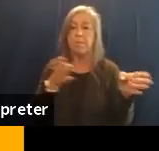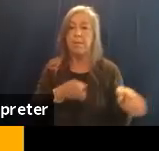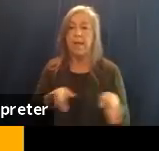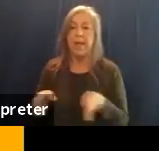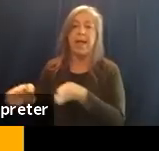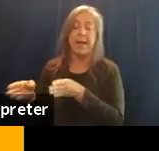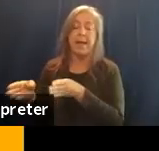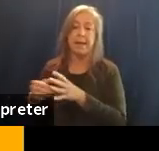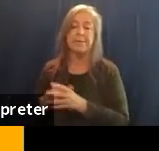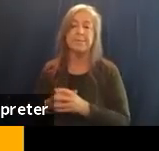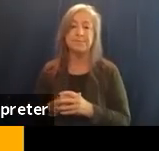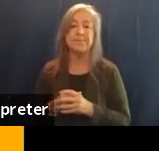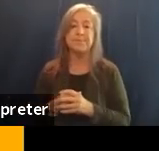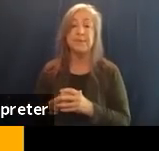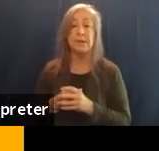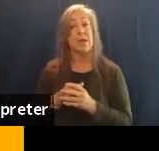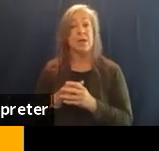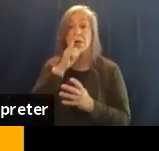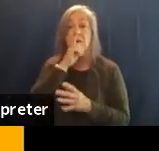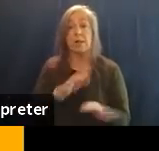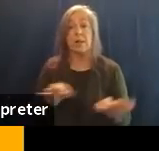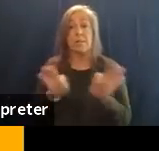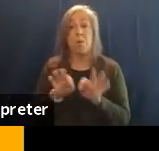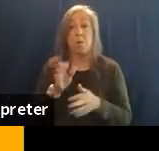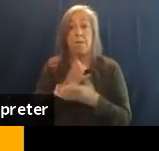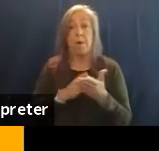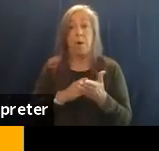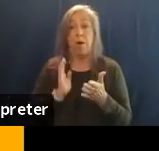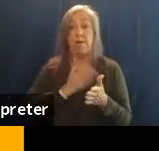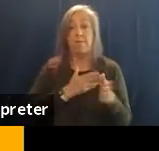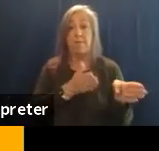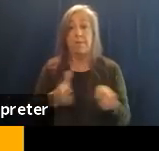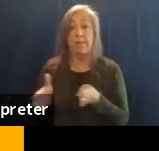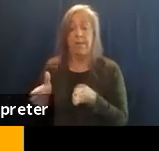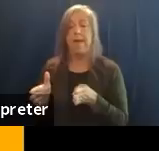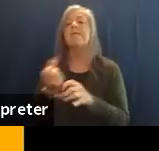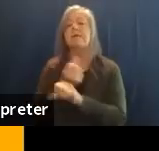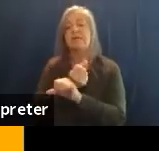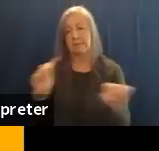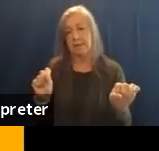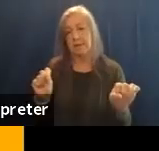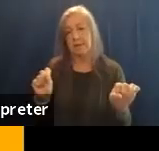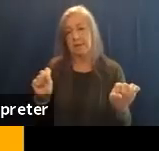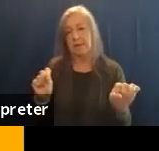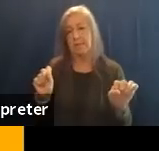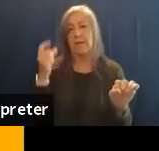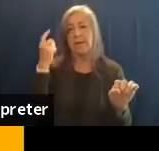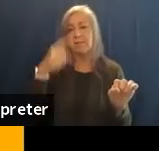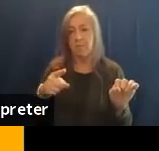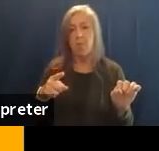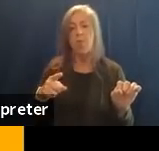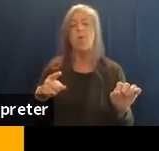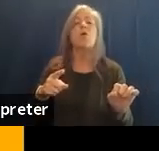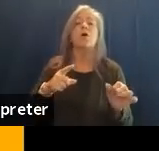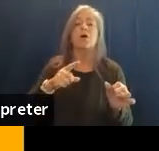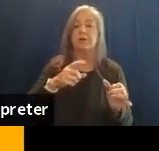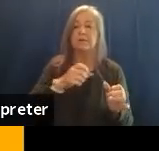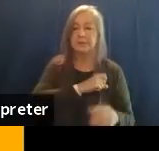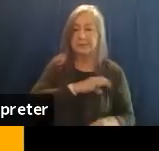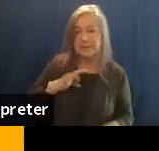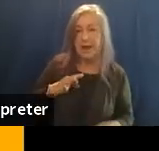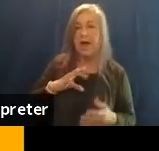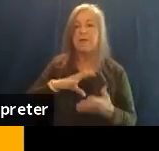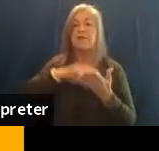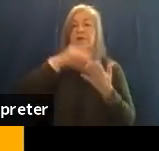plan was safety and health of our staff, our students, and our parents. Today's